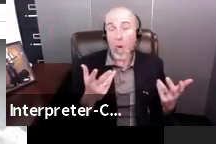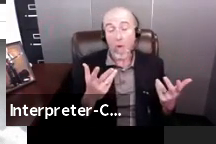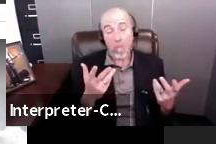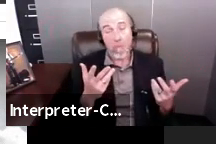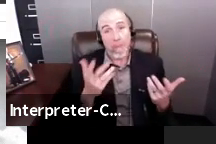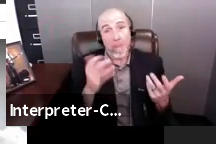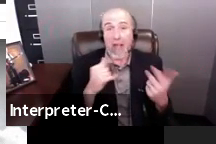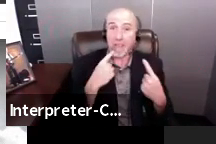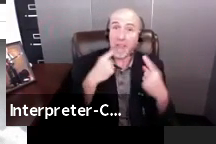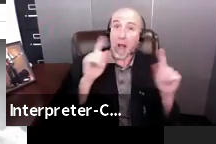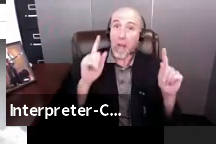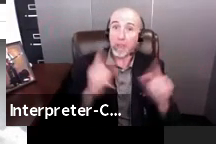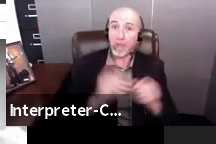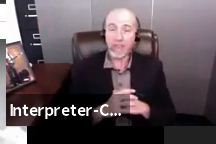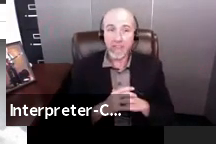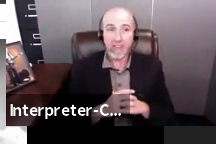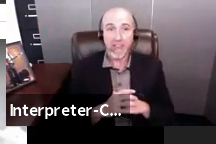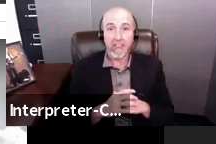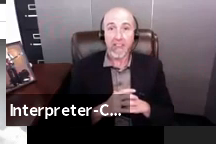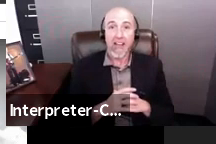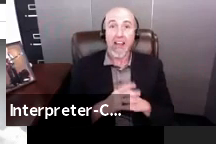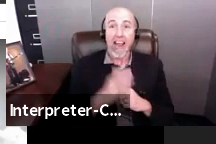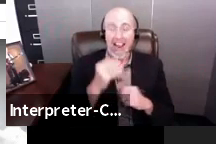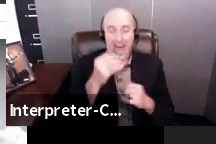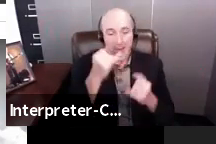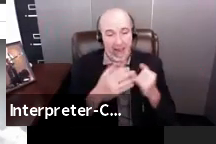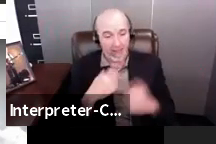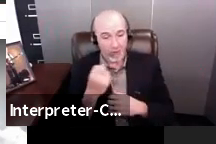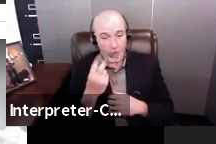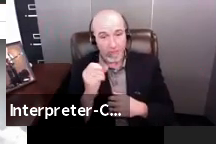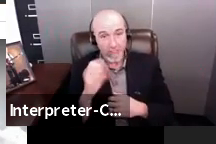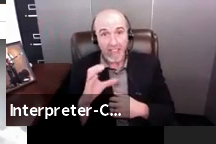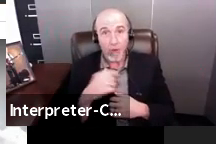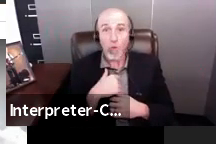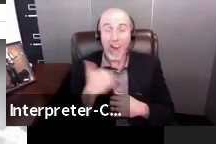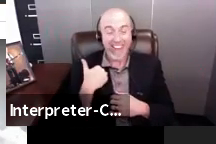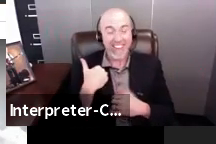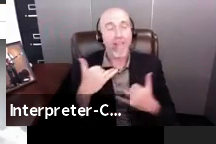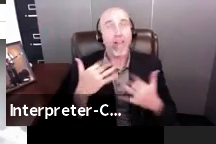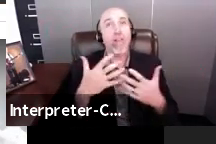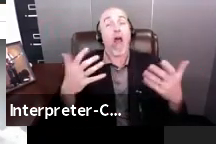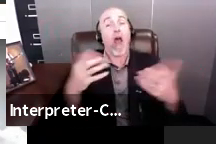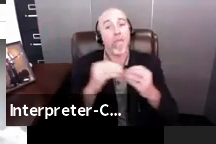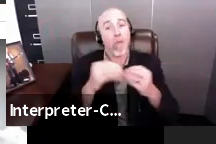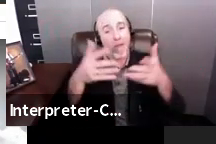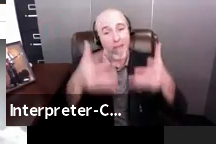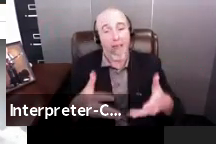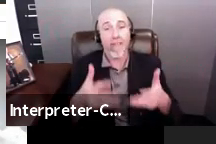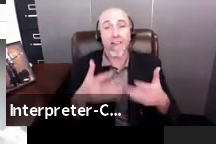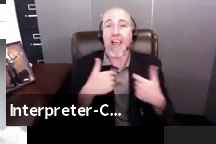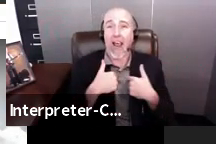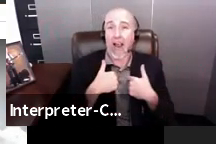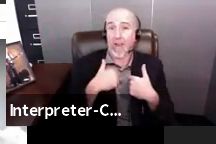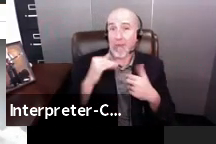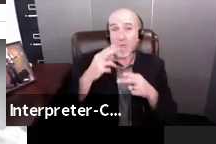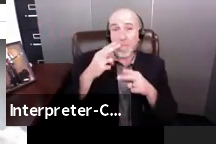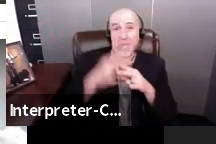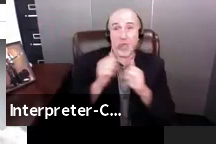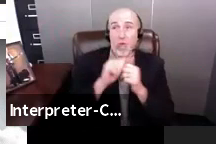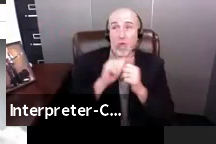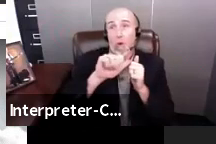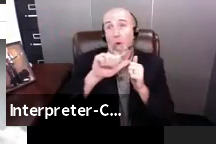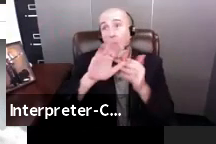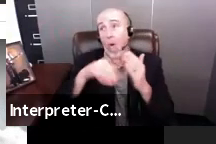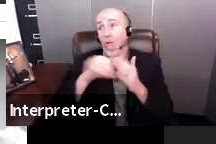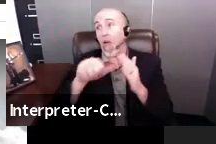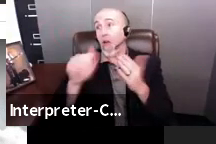that's an accomplishment. In my last 12 seconds, we do have a long way to go, as you've mentioned in all the other communities,